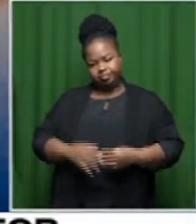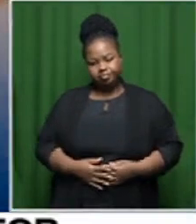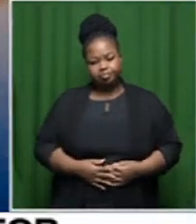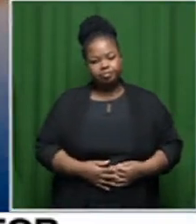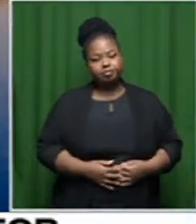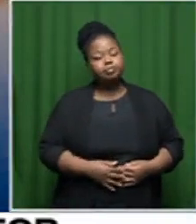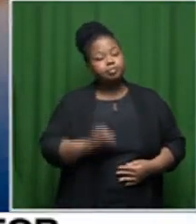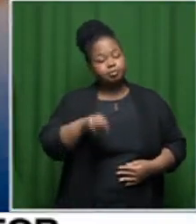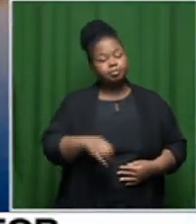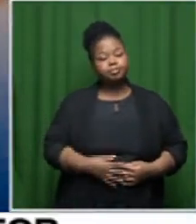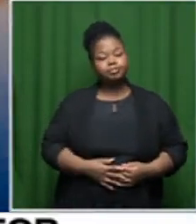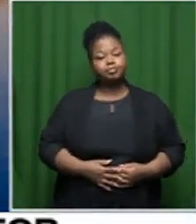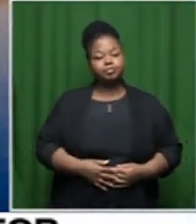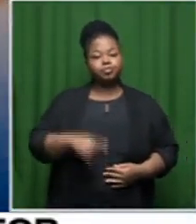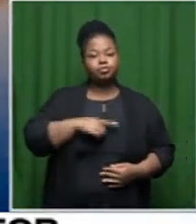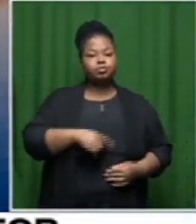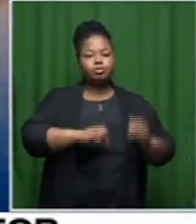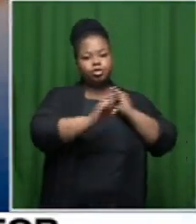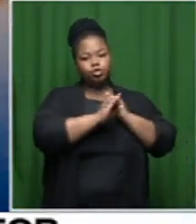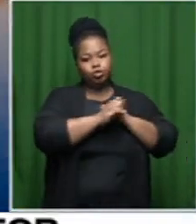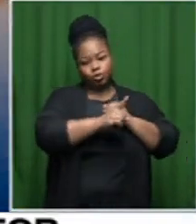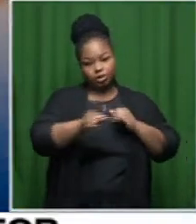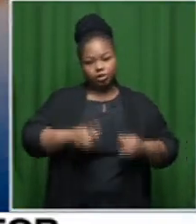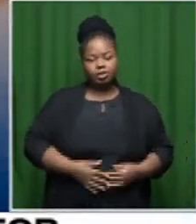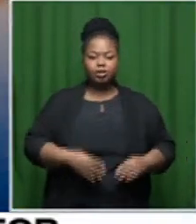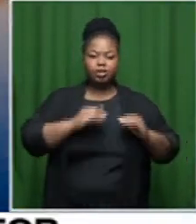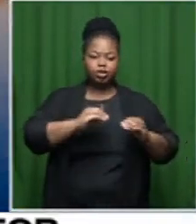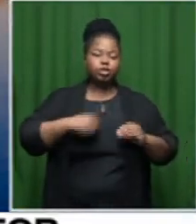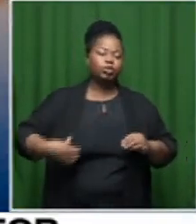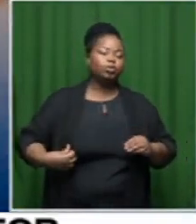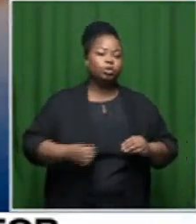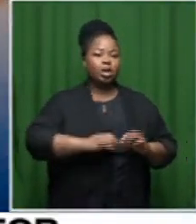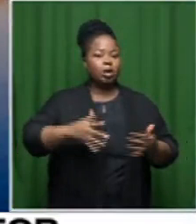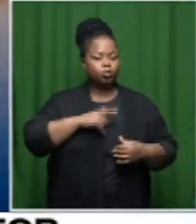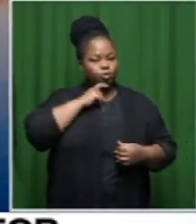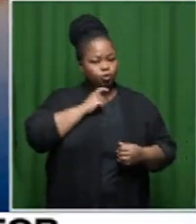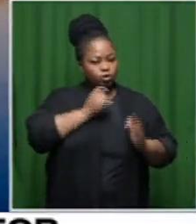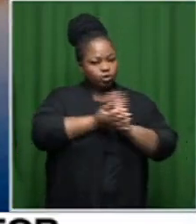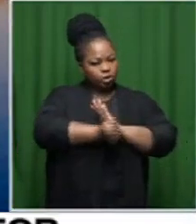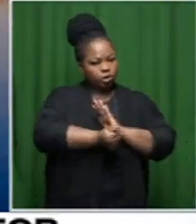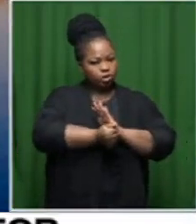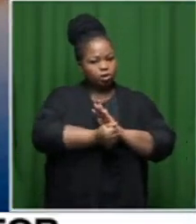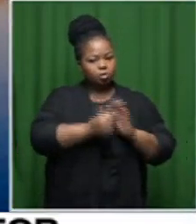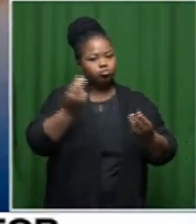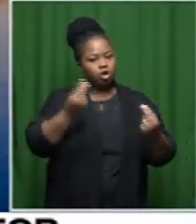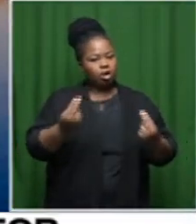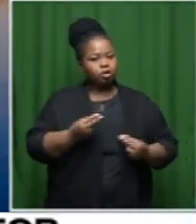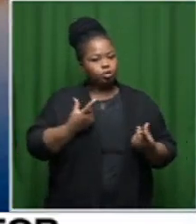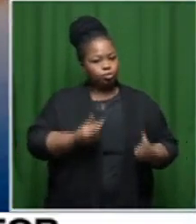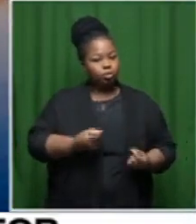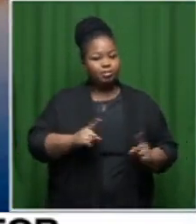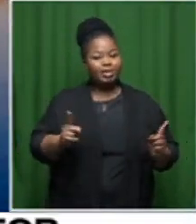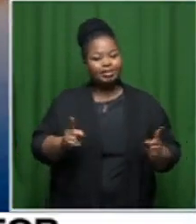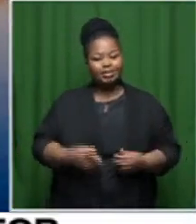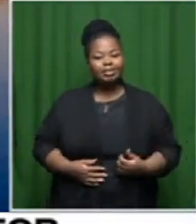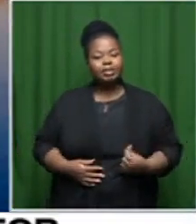Yeah. The thing about institutions is that they teach you how to use your talent to make a great piece of work, right? Yes. What's